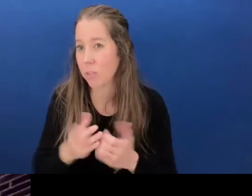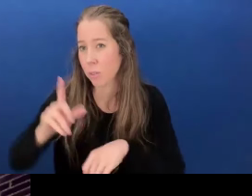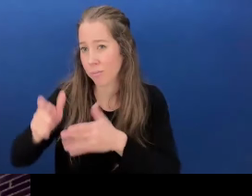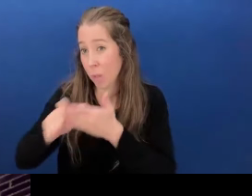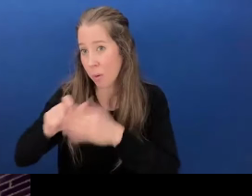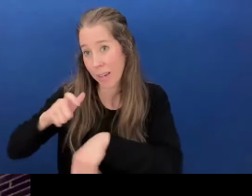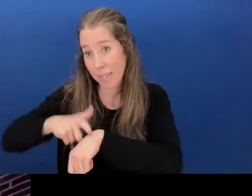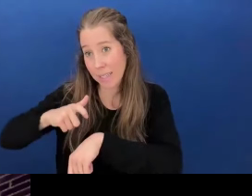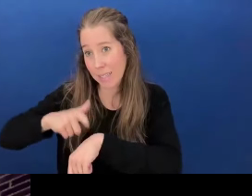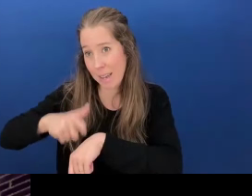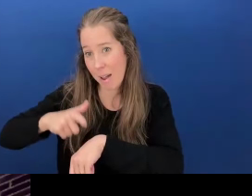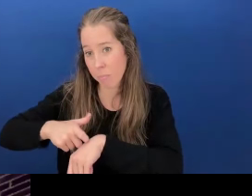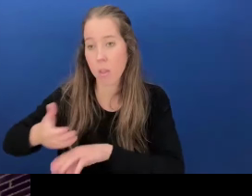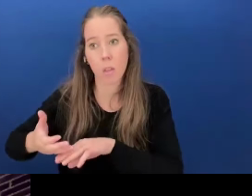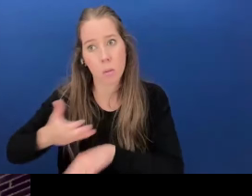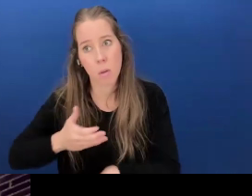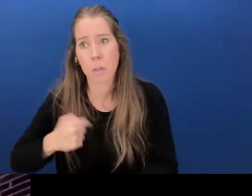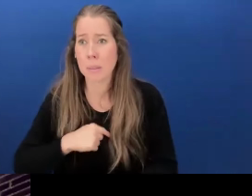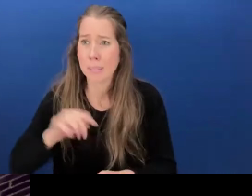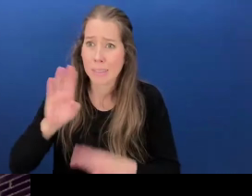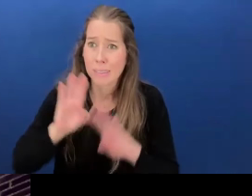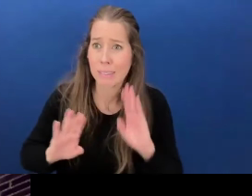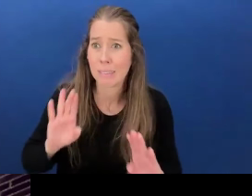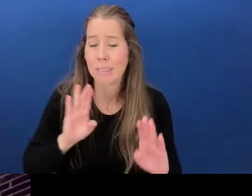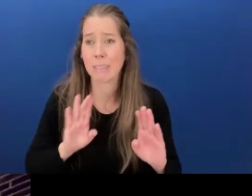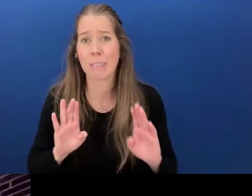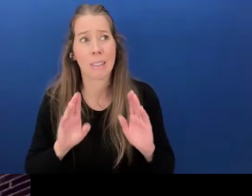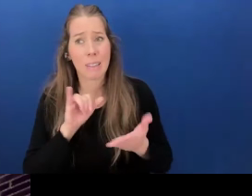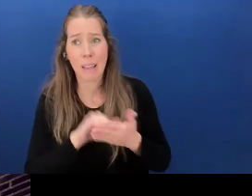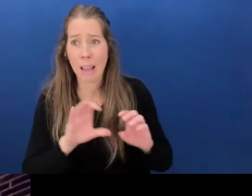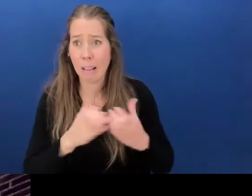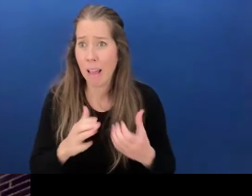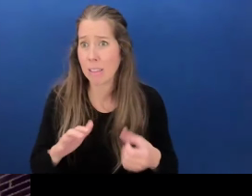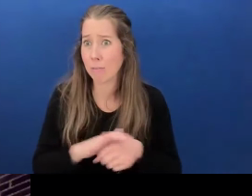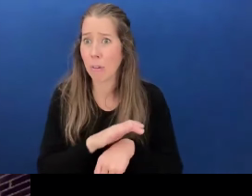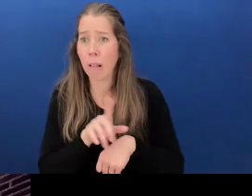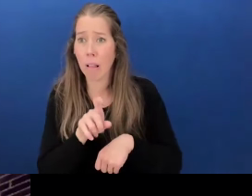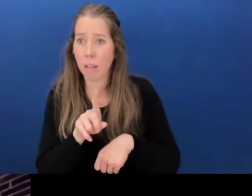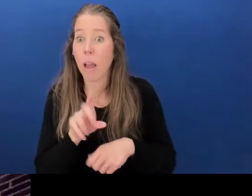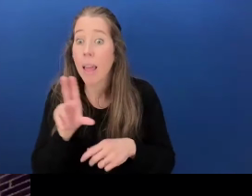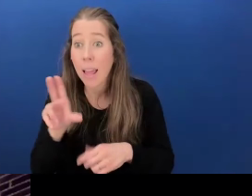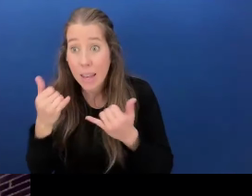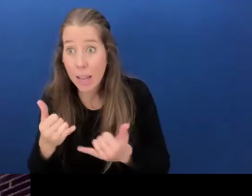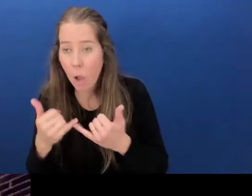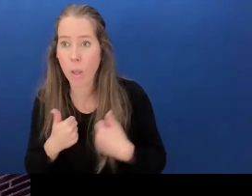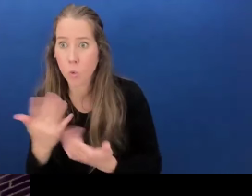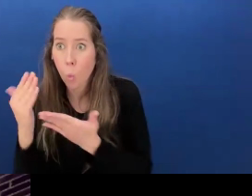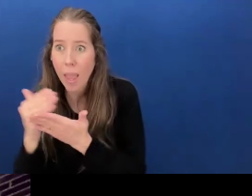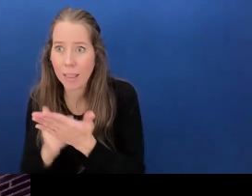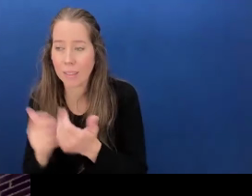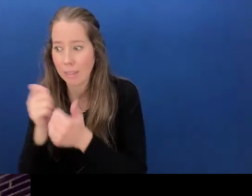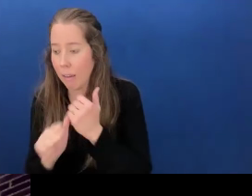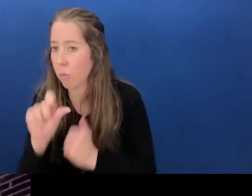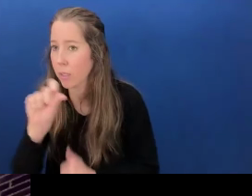but it used to be a thing where we were worried, are we gonna fill up the Sikh Institute class? And now it's like, it has wait lists every semester.